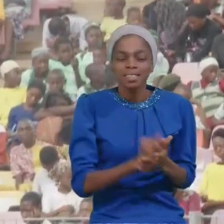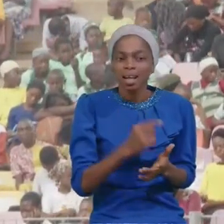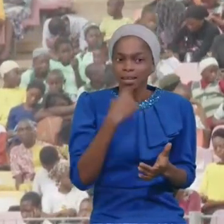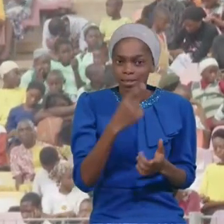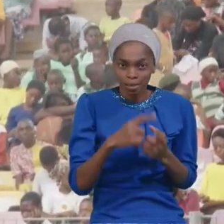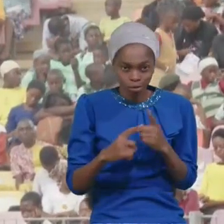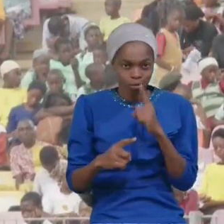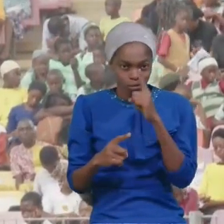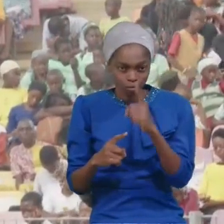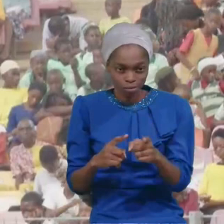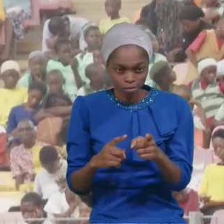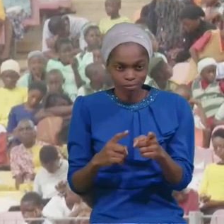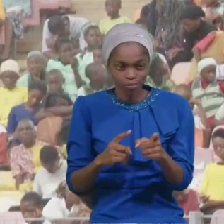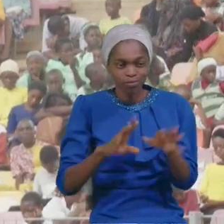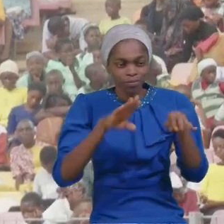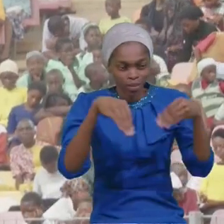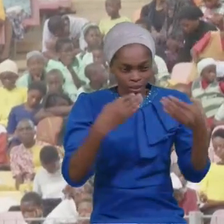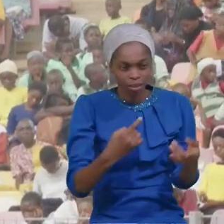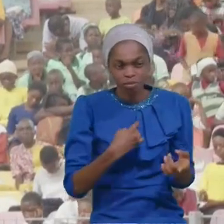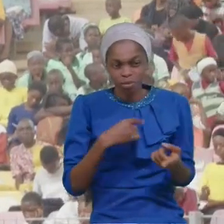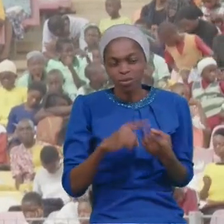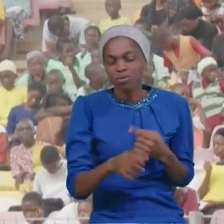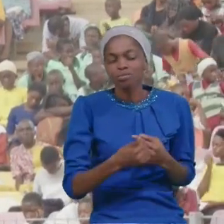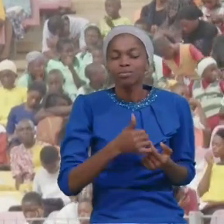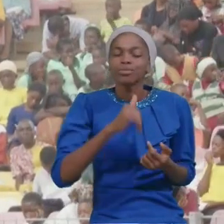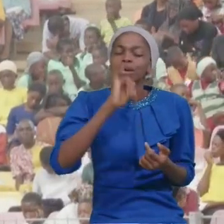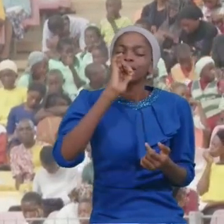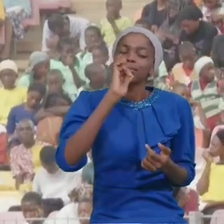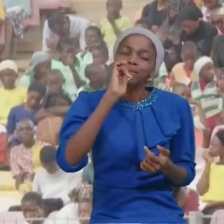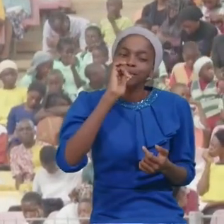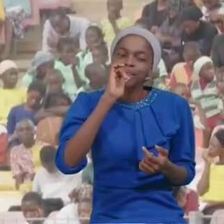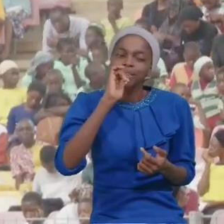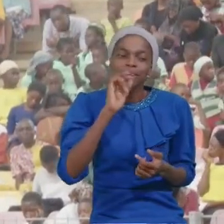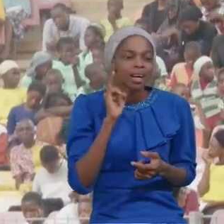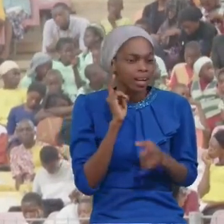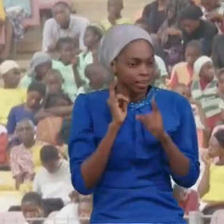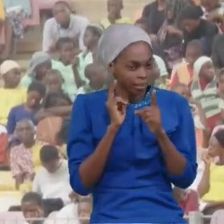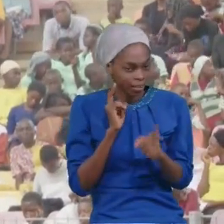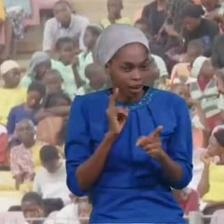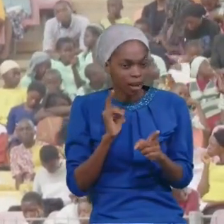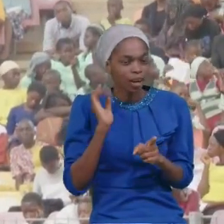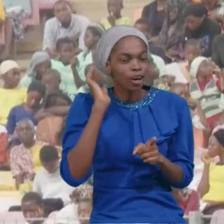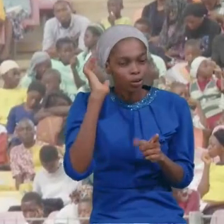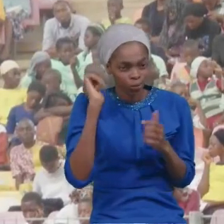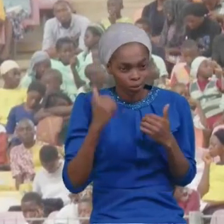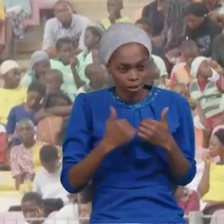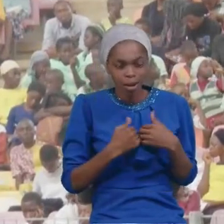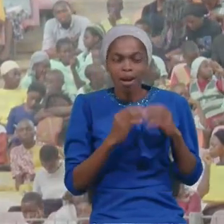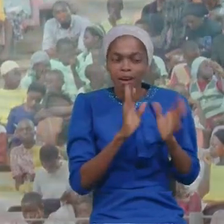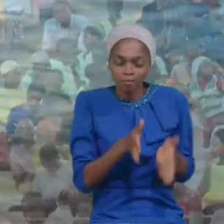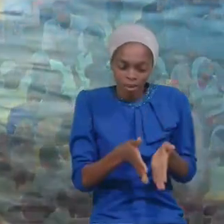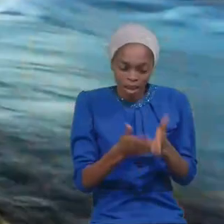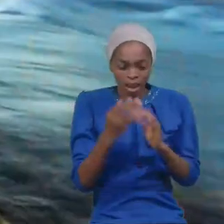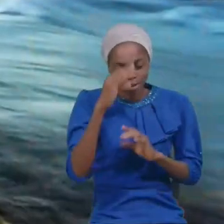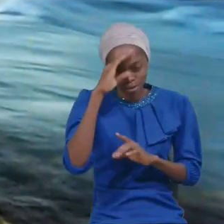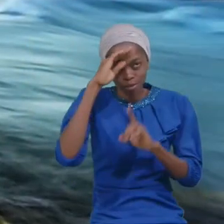thou, whatever, has asked him, and he would have given thee living waters.